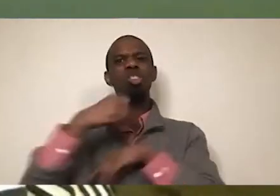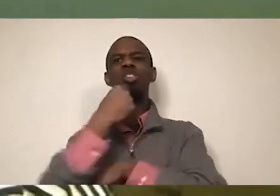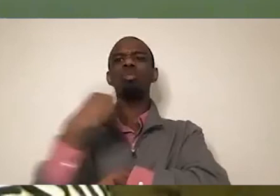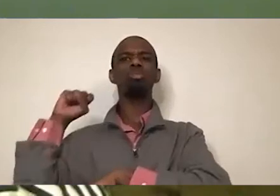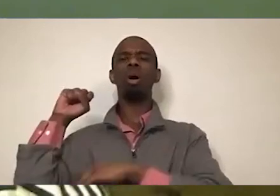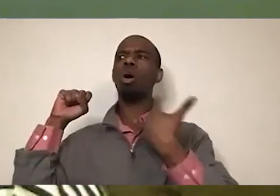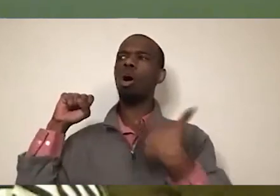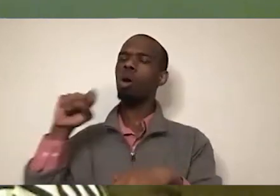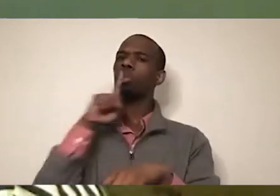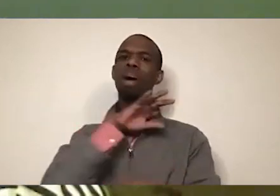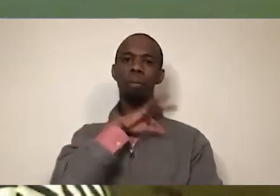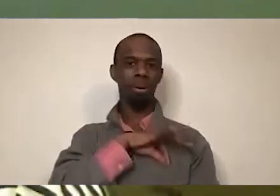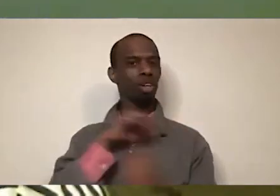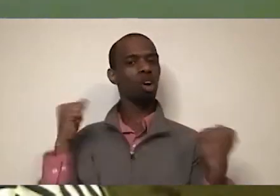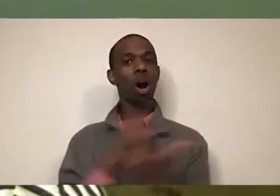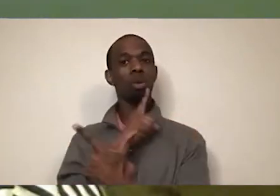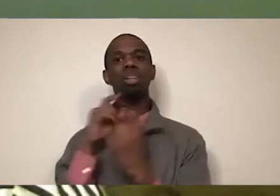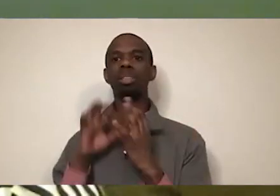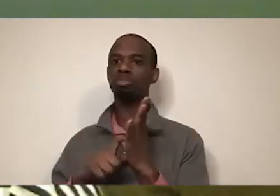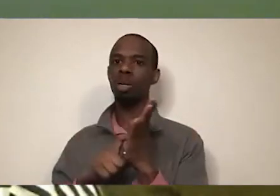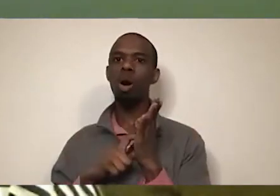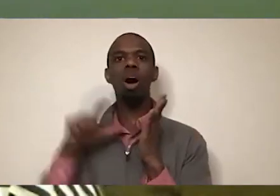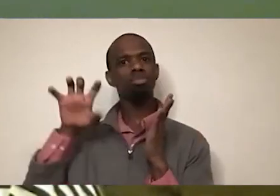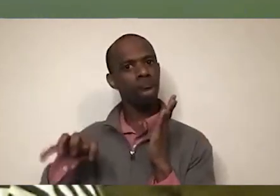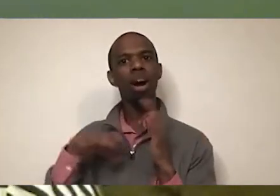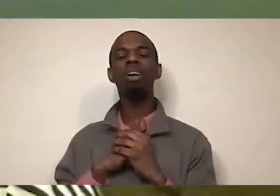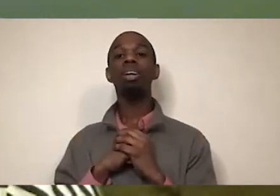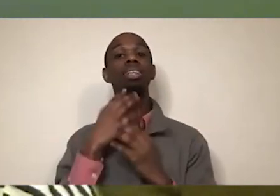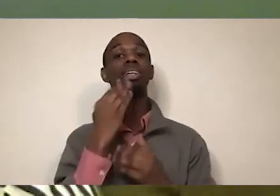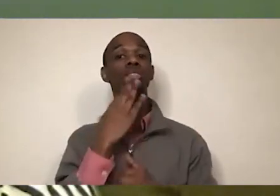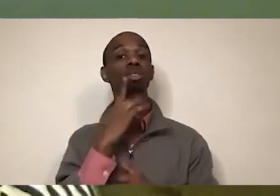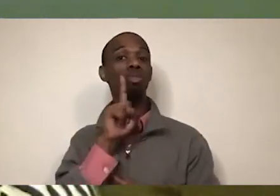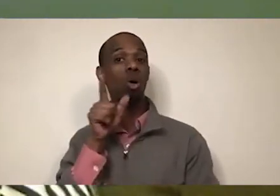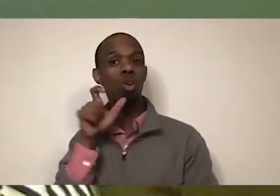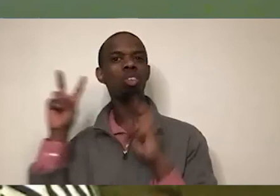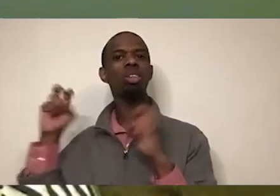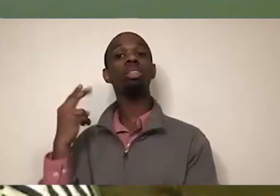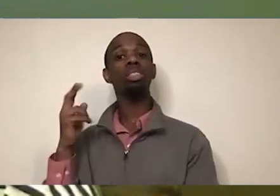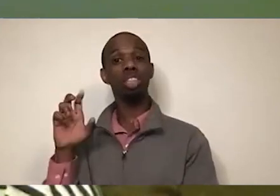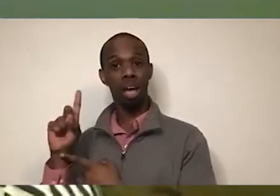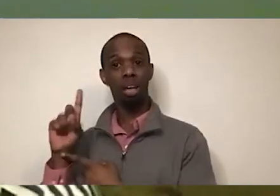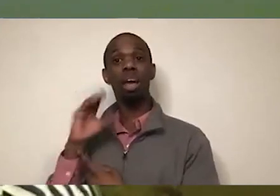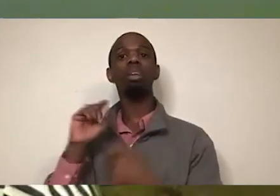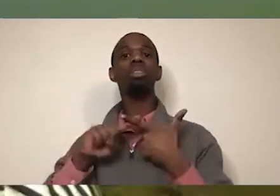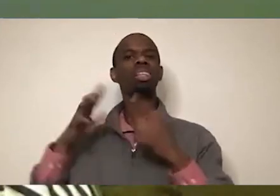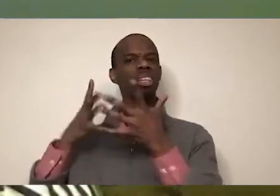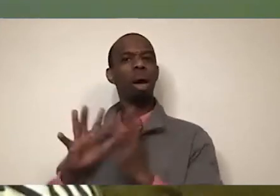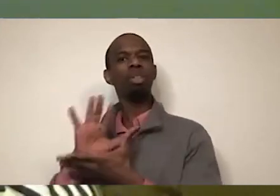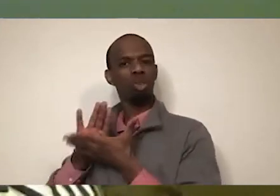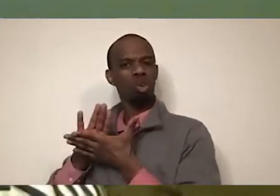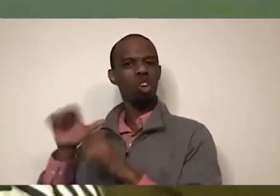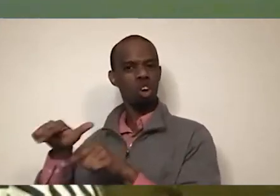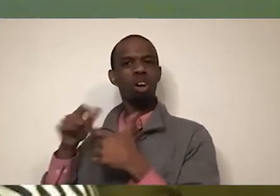Foundation for hosting the series. And I look forward to our ongoing conversations in the series and